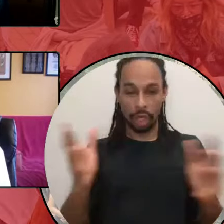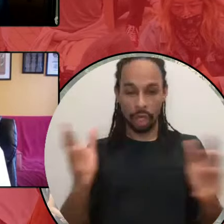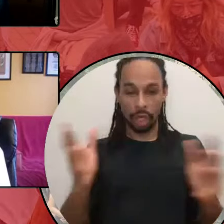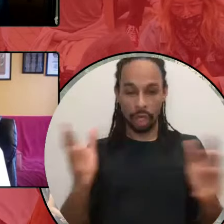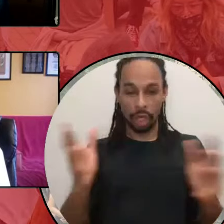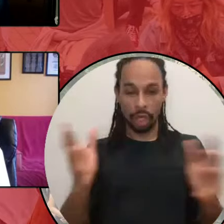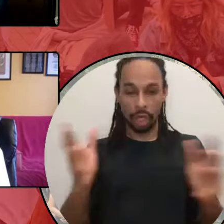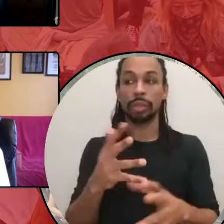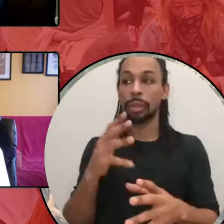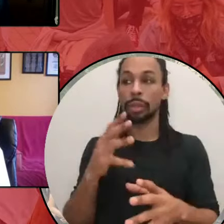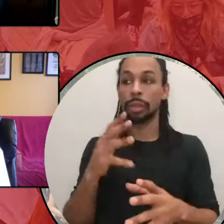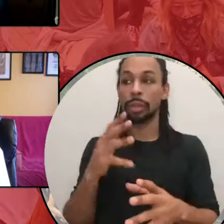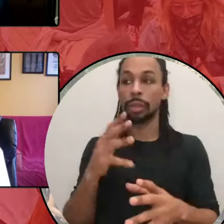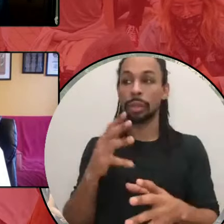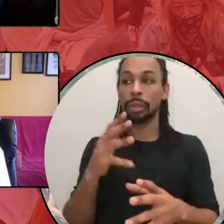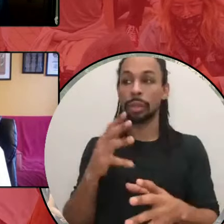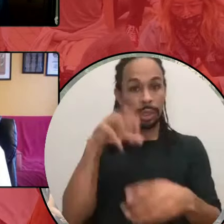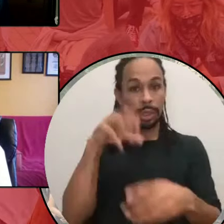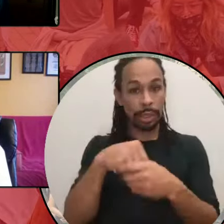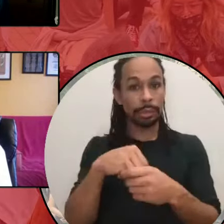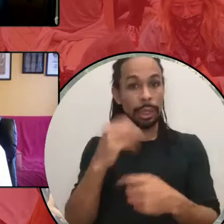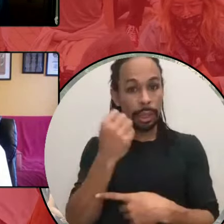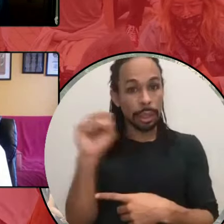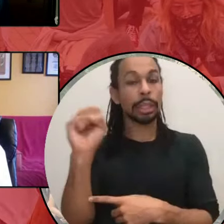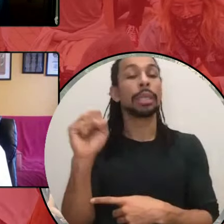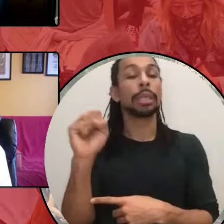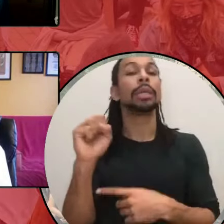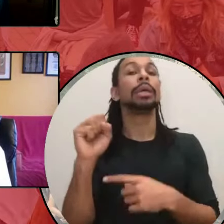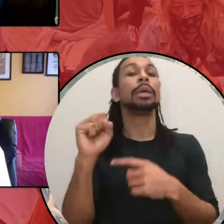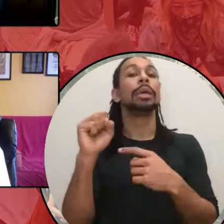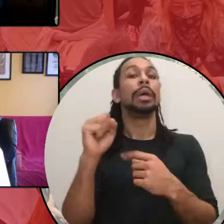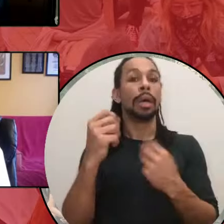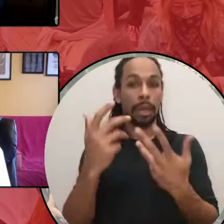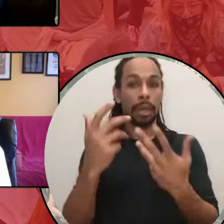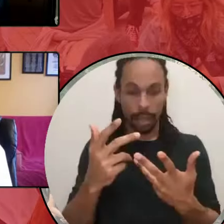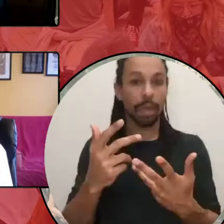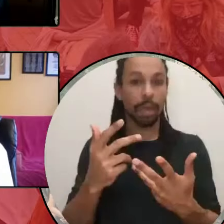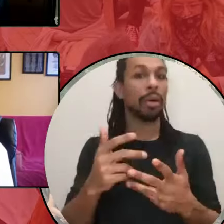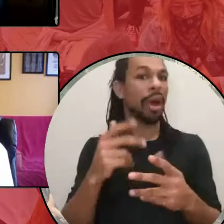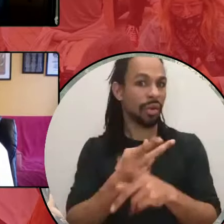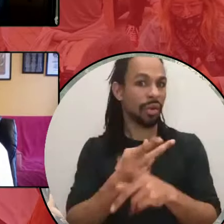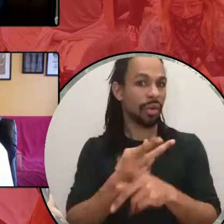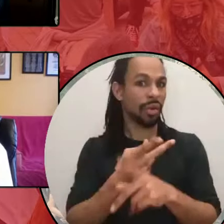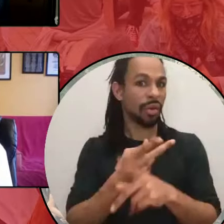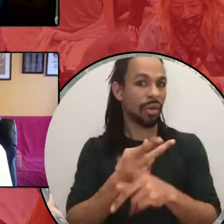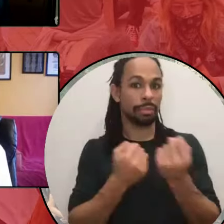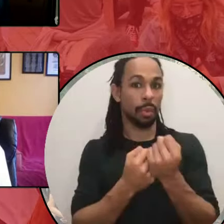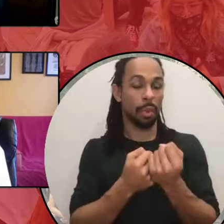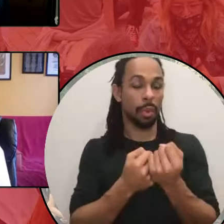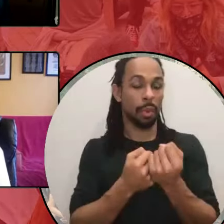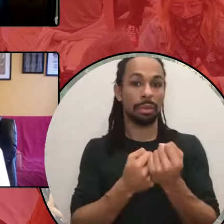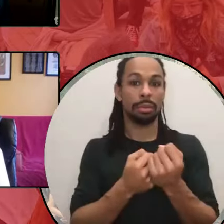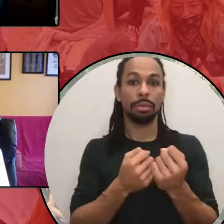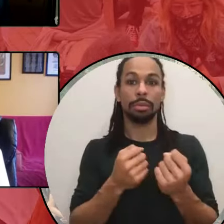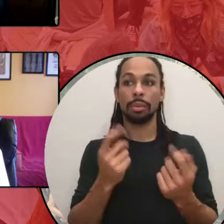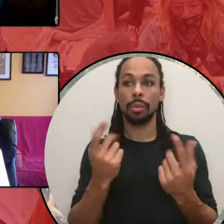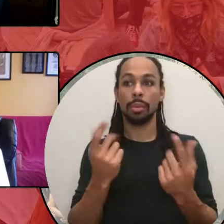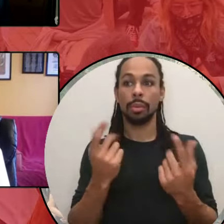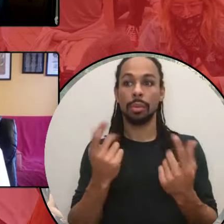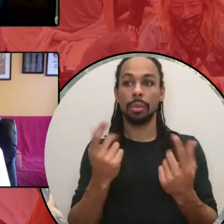y'all are doing, to figure out how that they can support and bolster what we're saying. We've talked about a lot of complexity